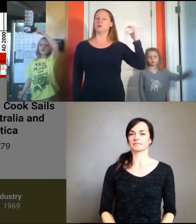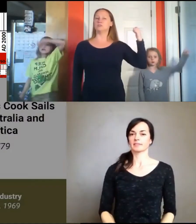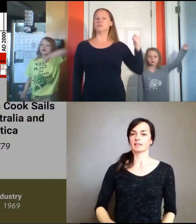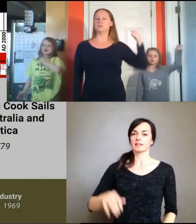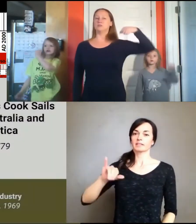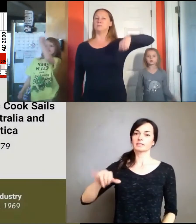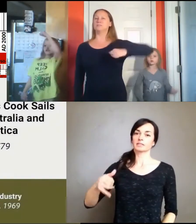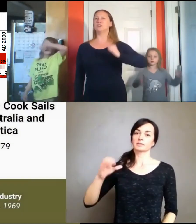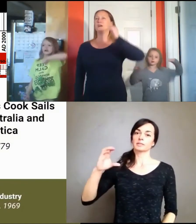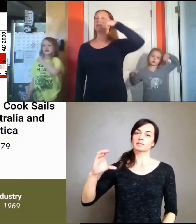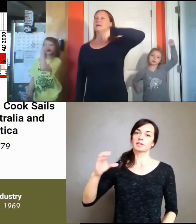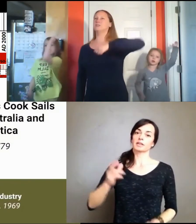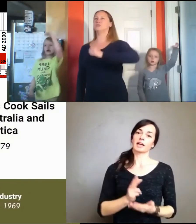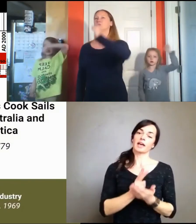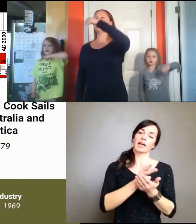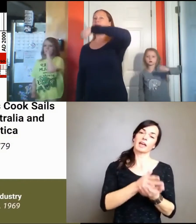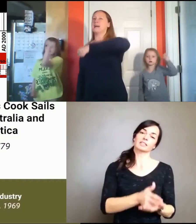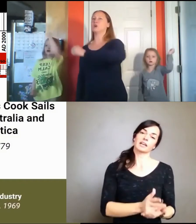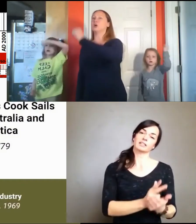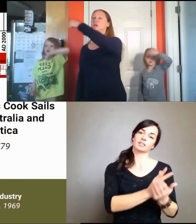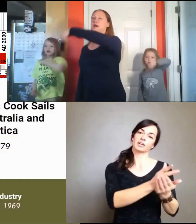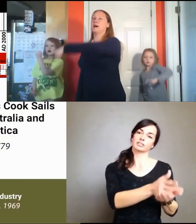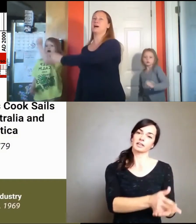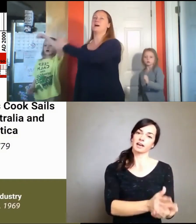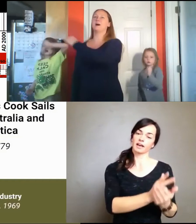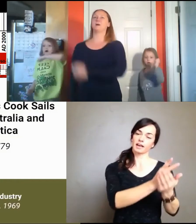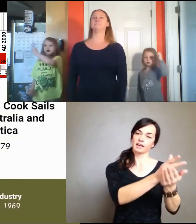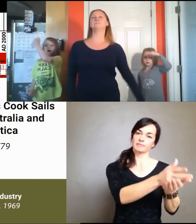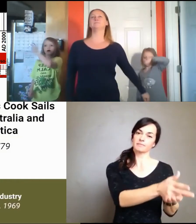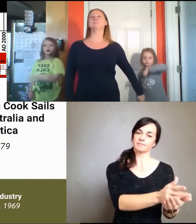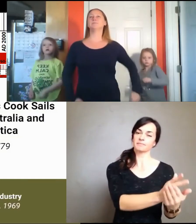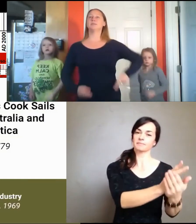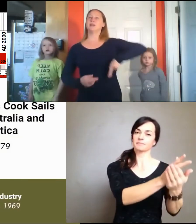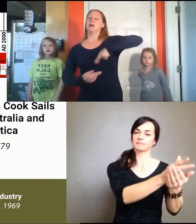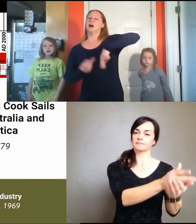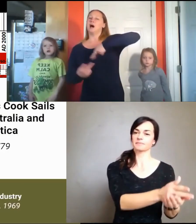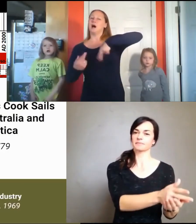1969. James Cook sails to Australia and Antarctica.